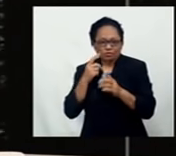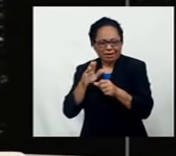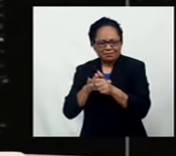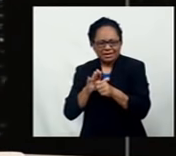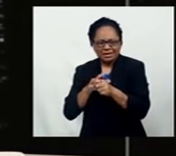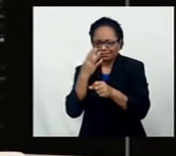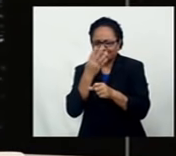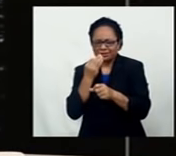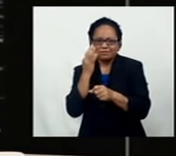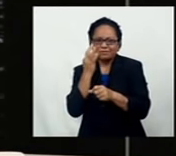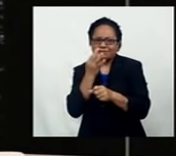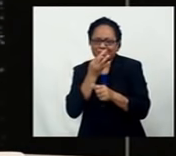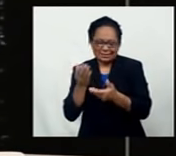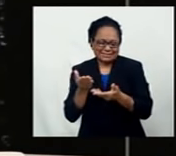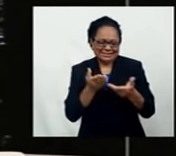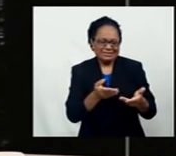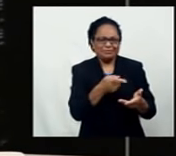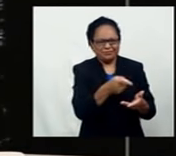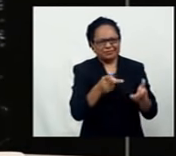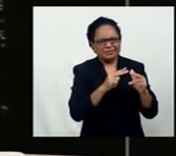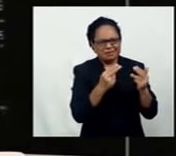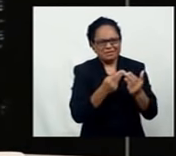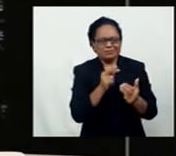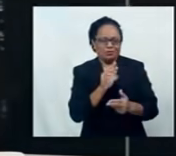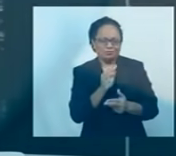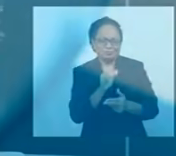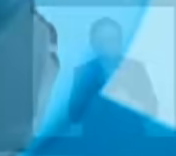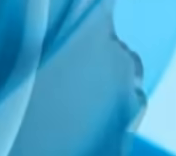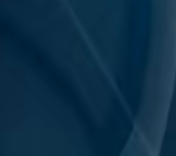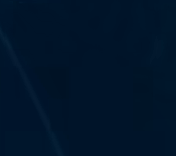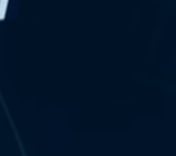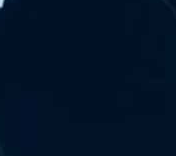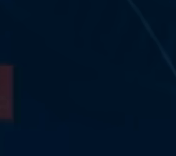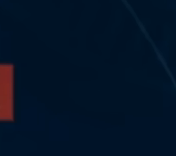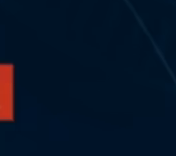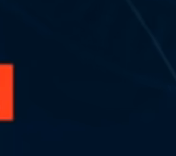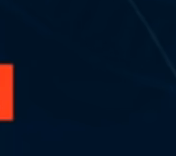beautiful floral arrangements. Apanisa Wangai Randovu reports.